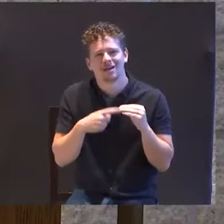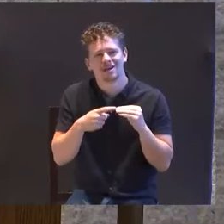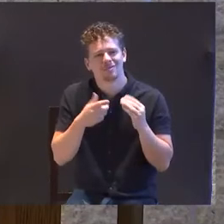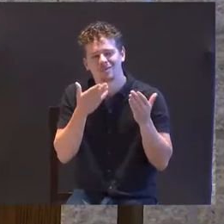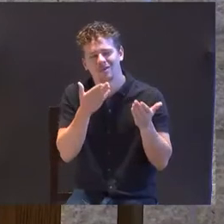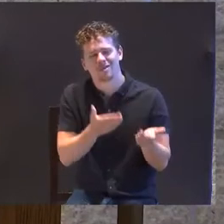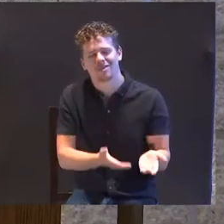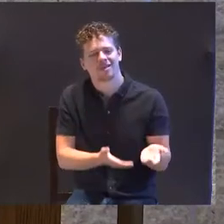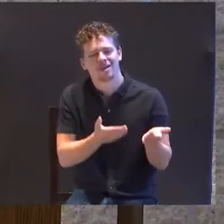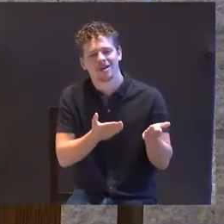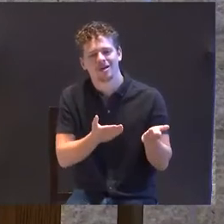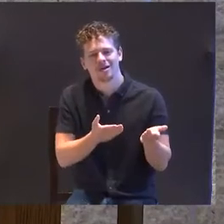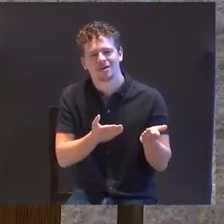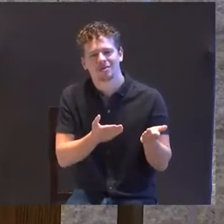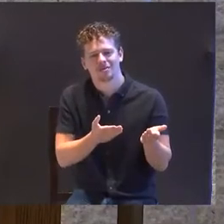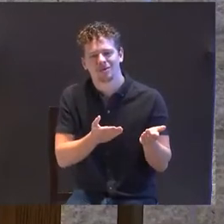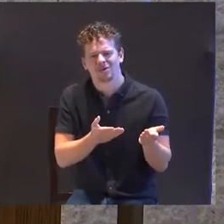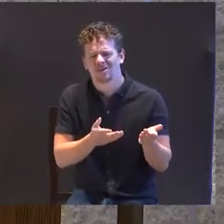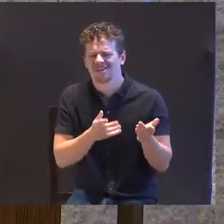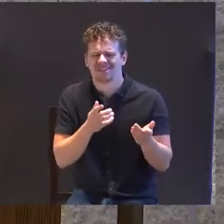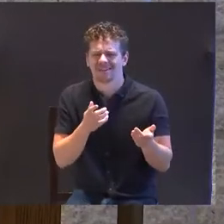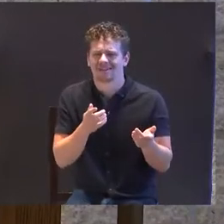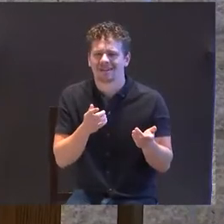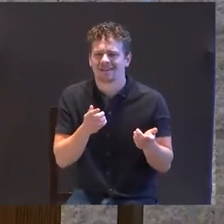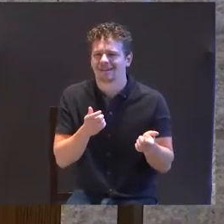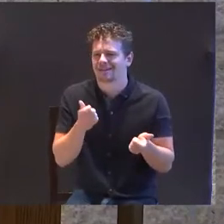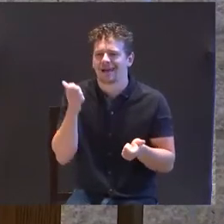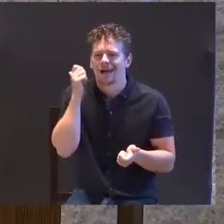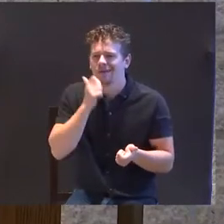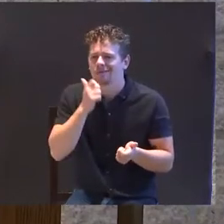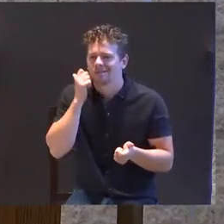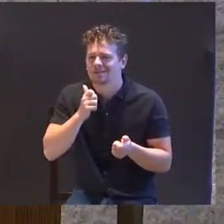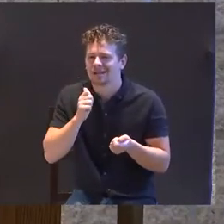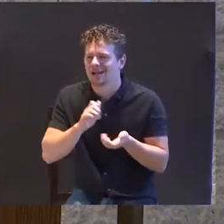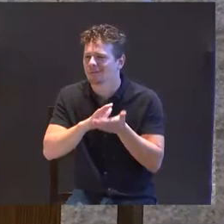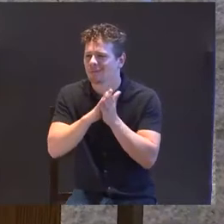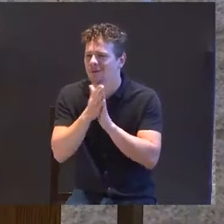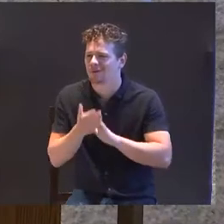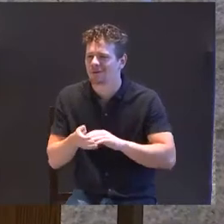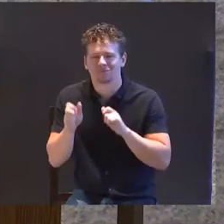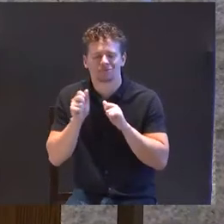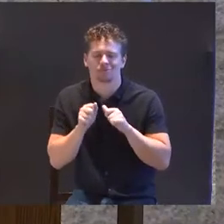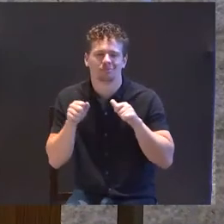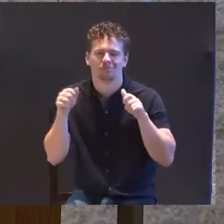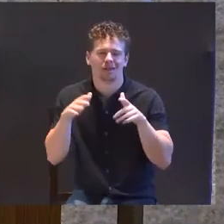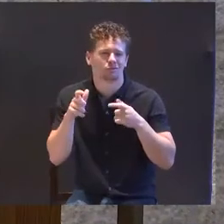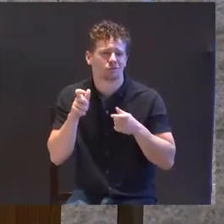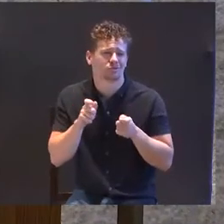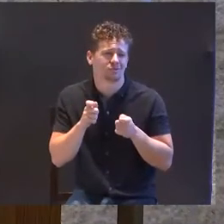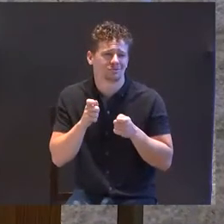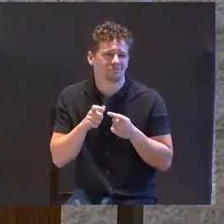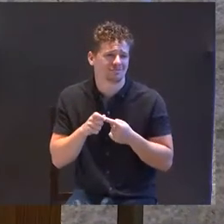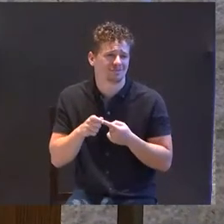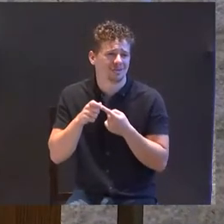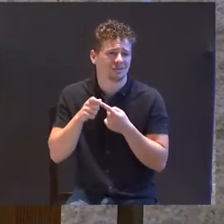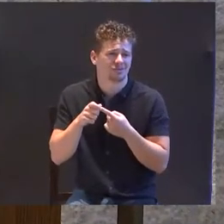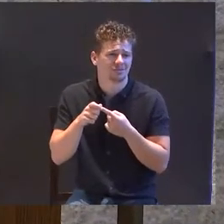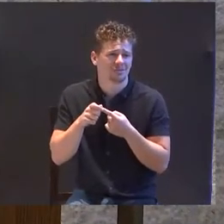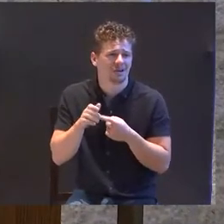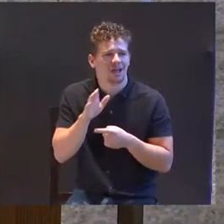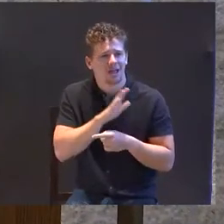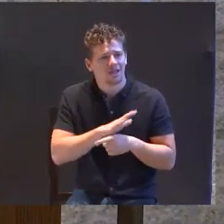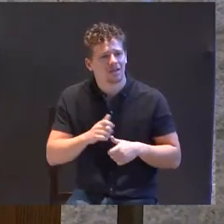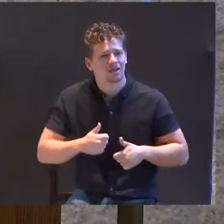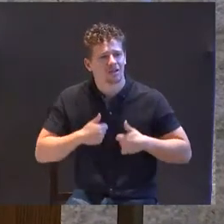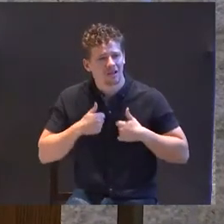the ordinary days feel magical. Reflecting on the love and joy we shared and the blessings their lives